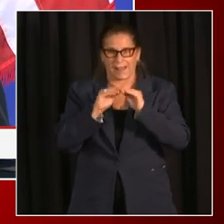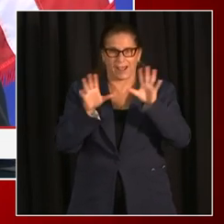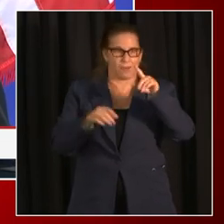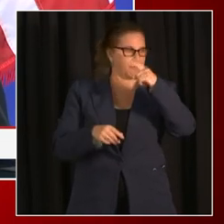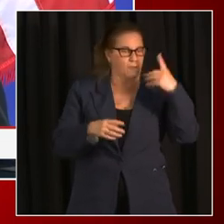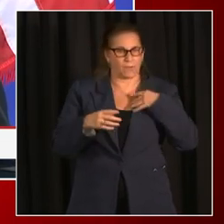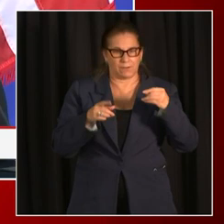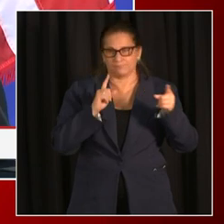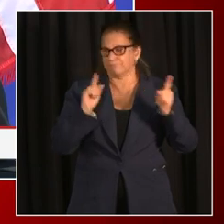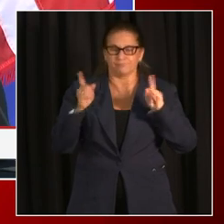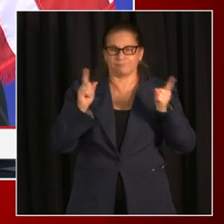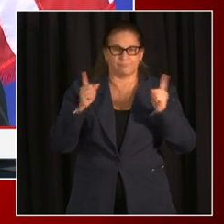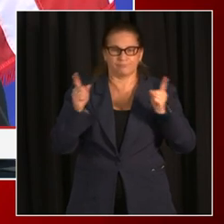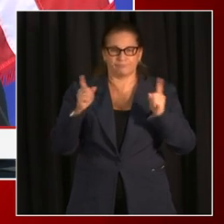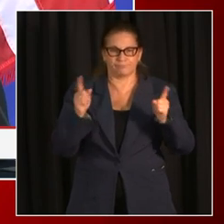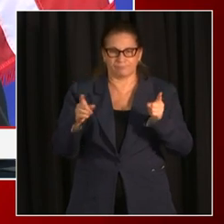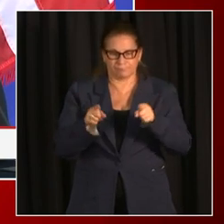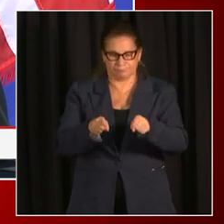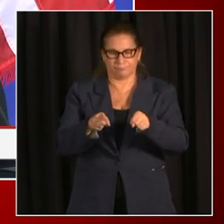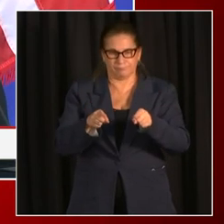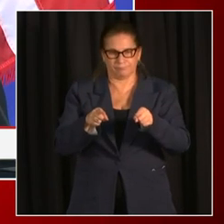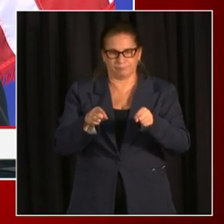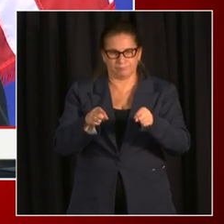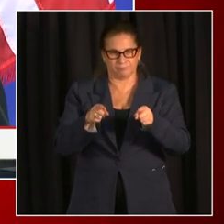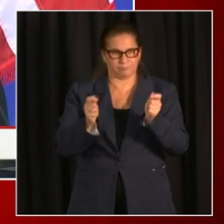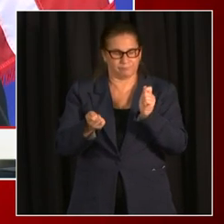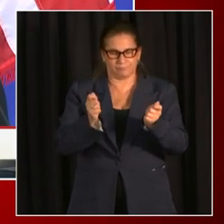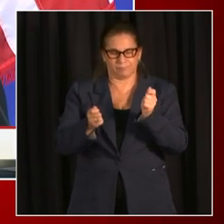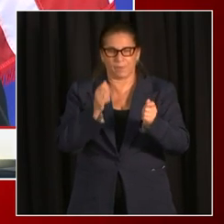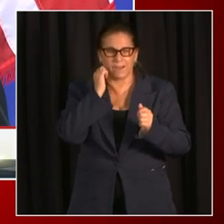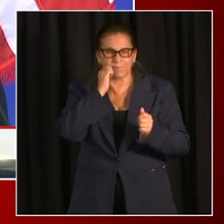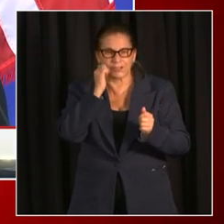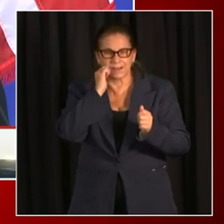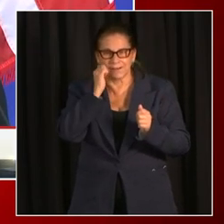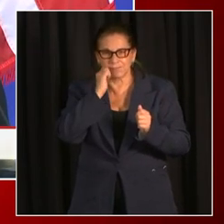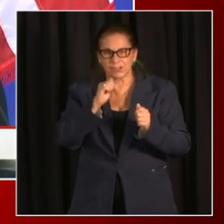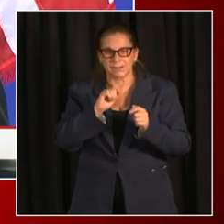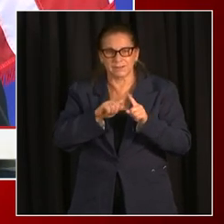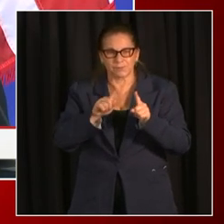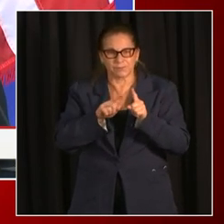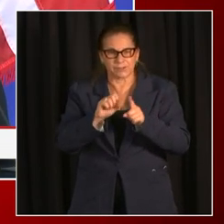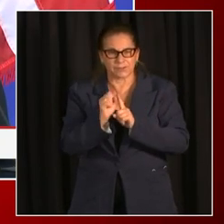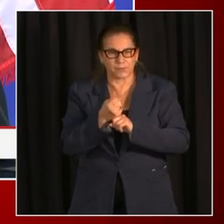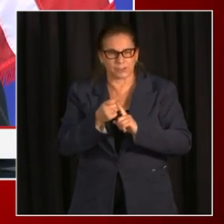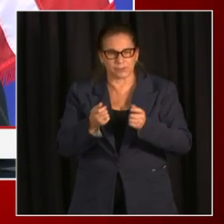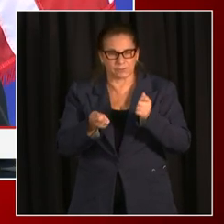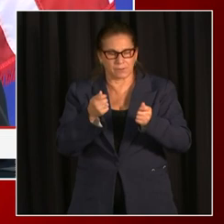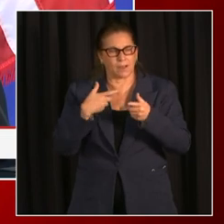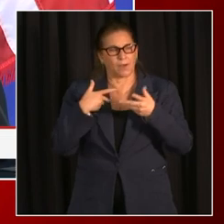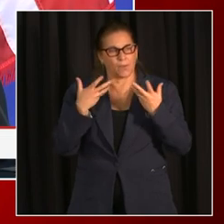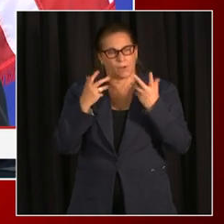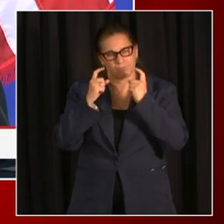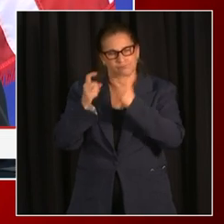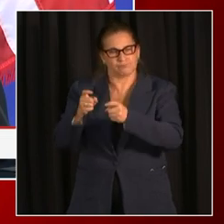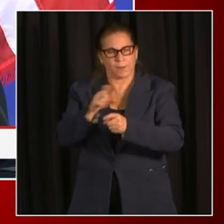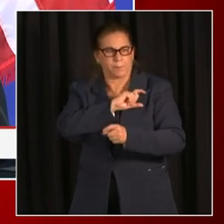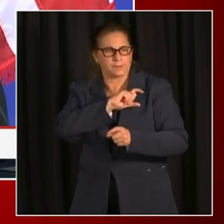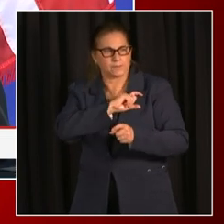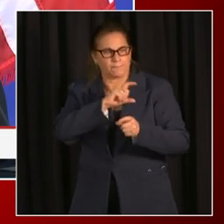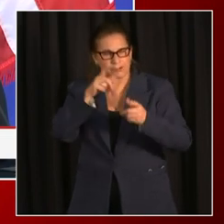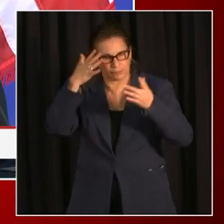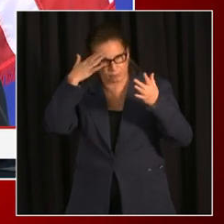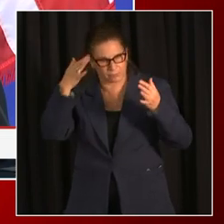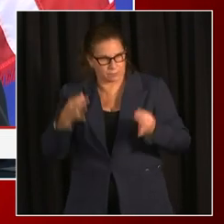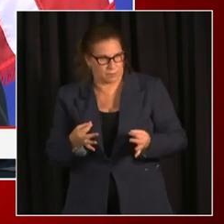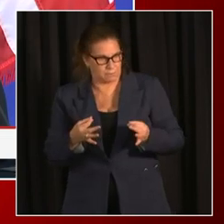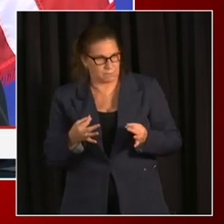commanders to approach it in the right way. So if I would say that sounds like there's more discretion given the officers to judge the situation than they would